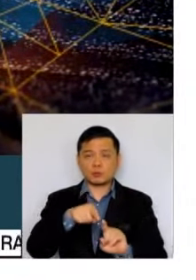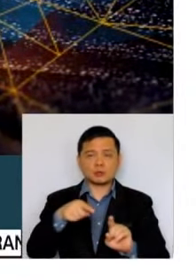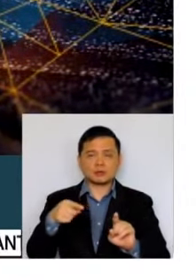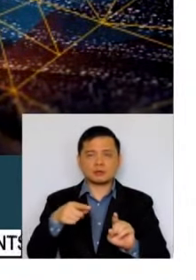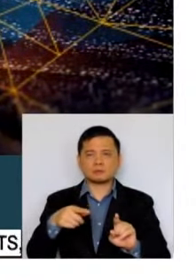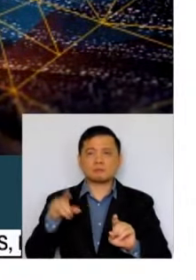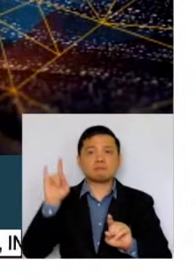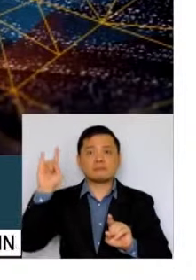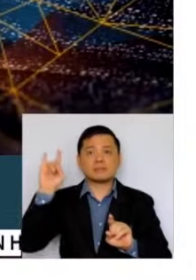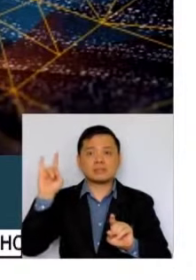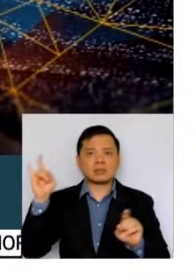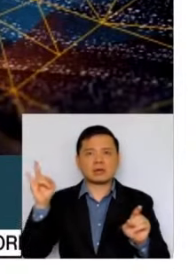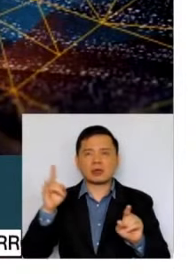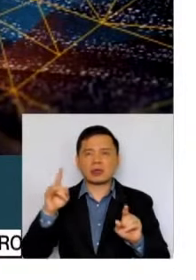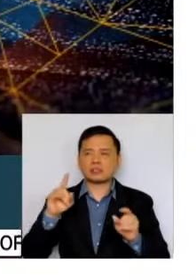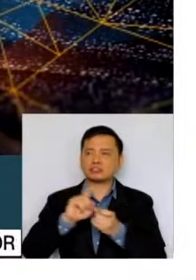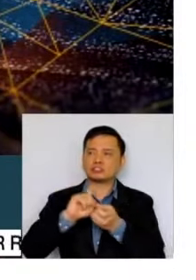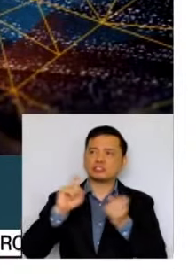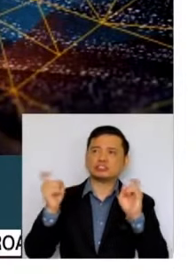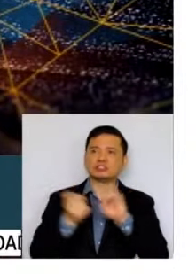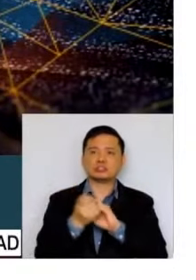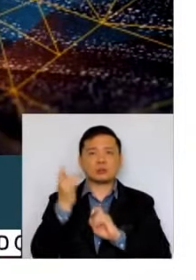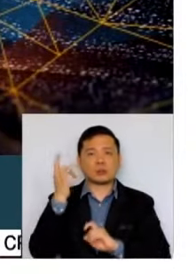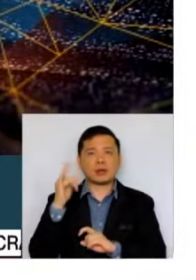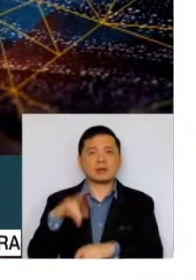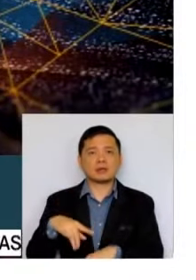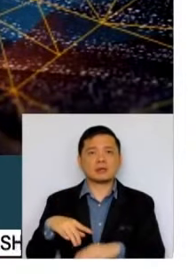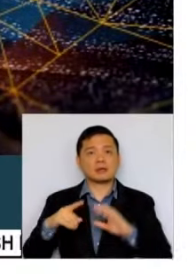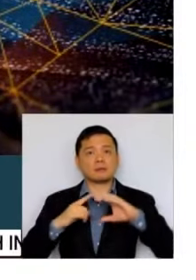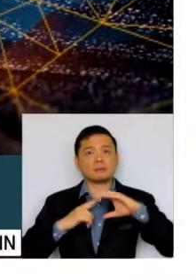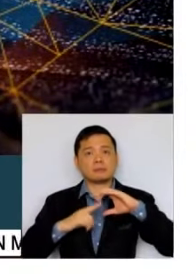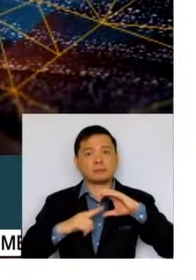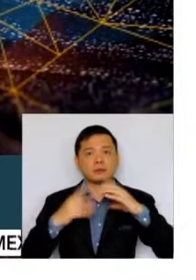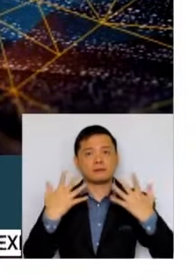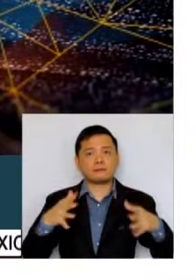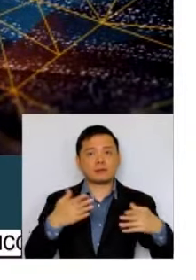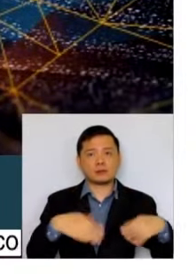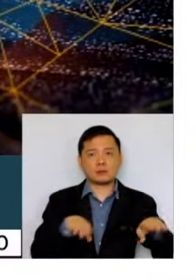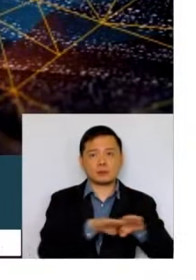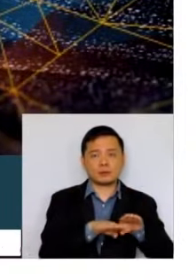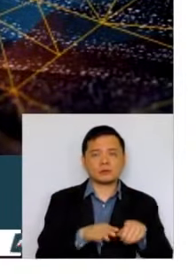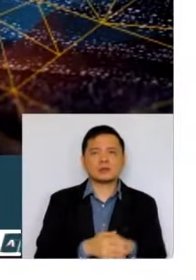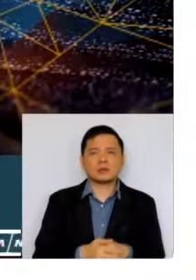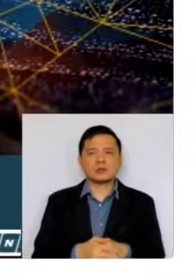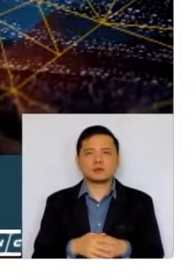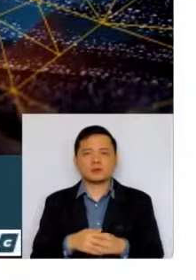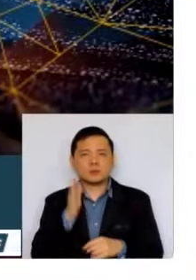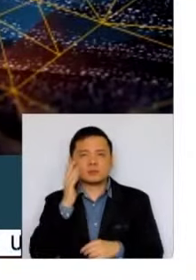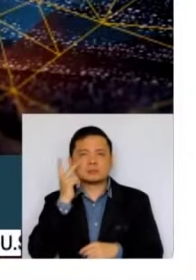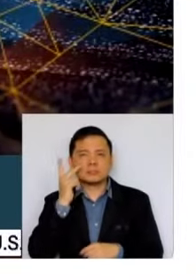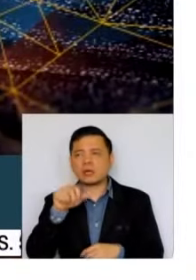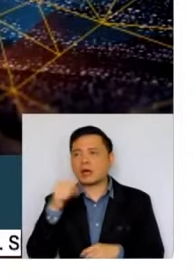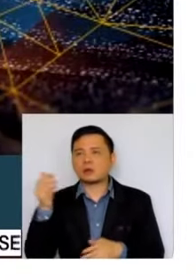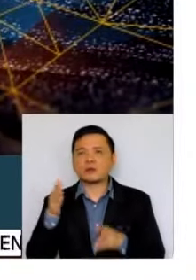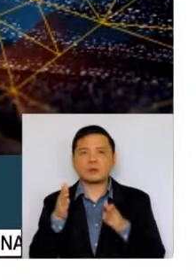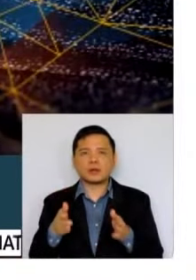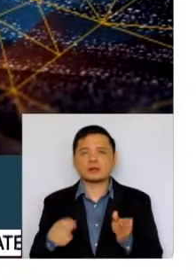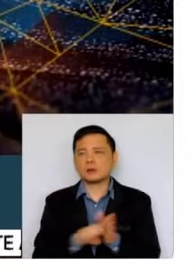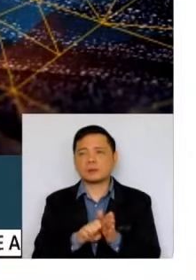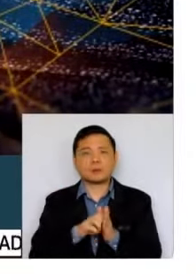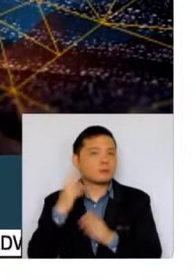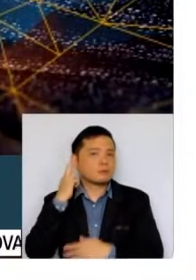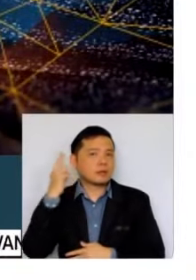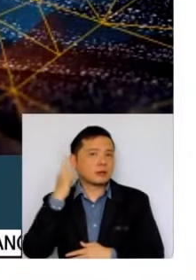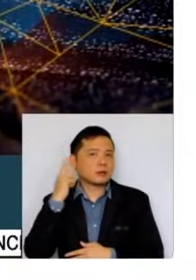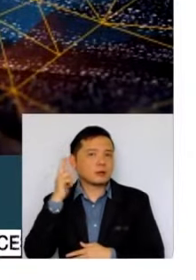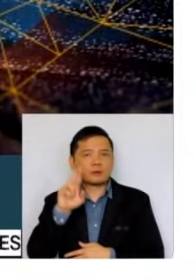year, we'll see that, you know, other platforms like radio will come into the picture to bridge